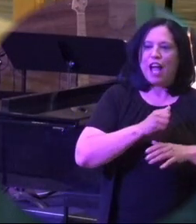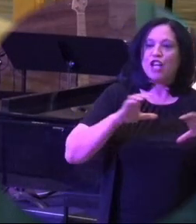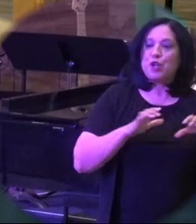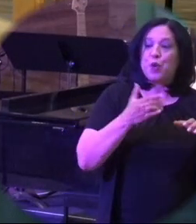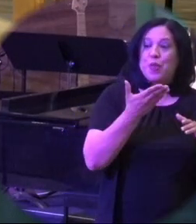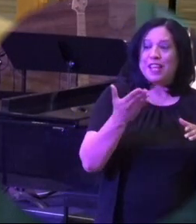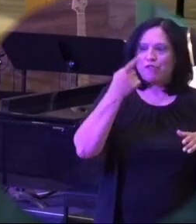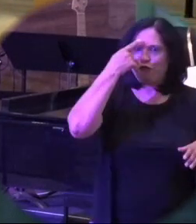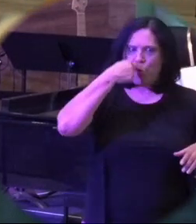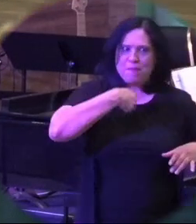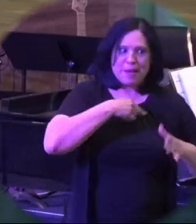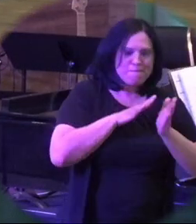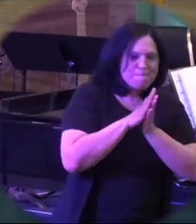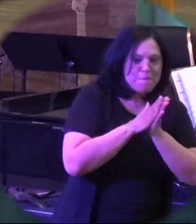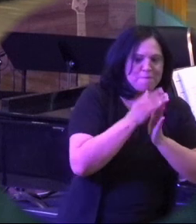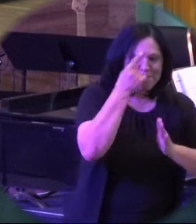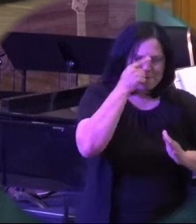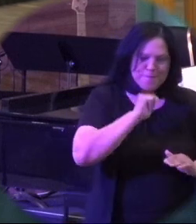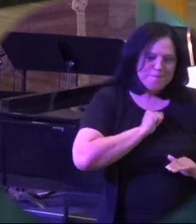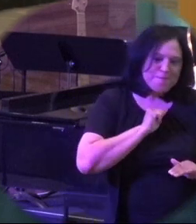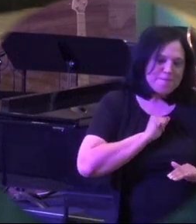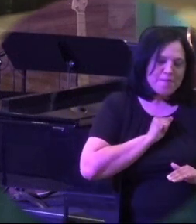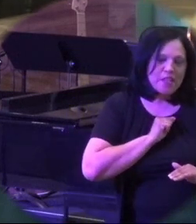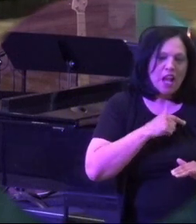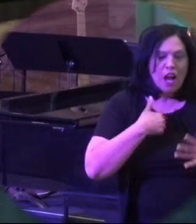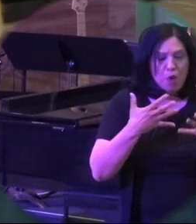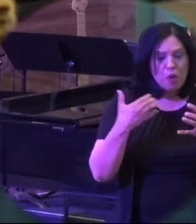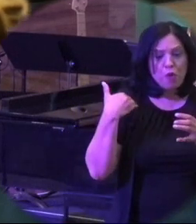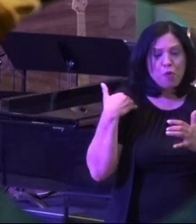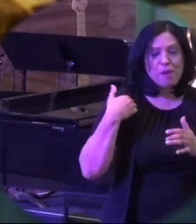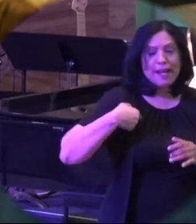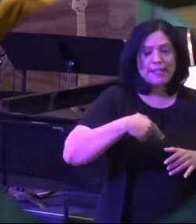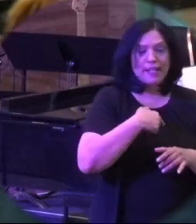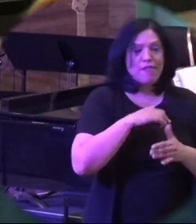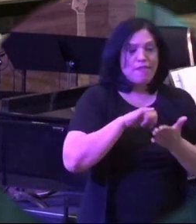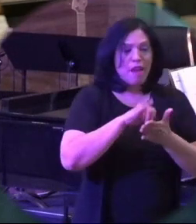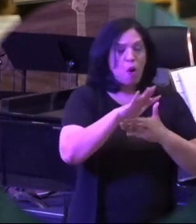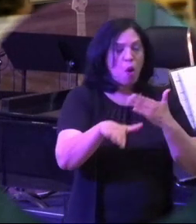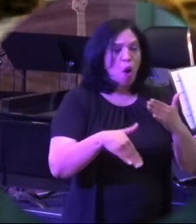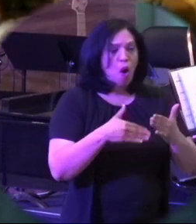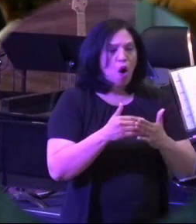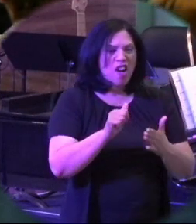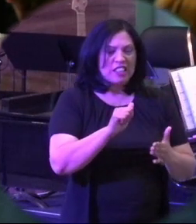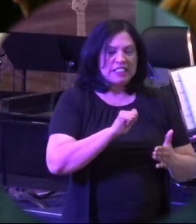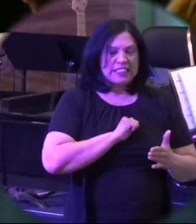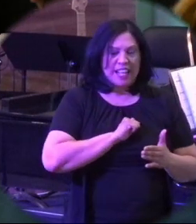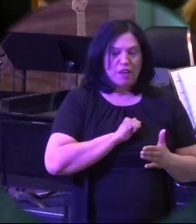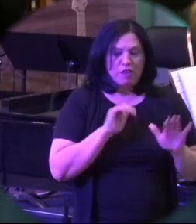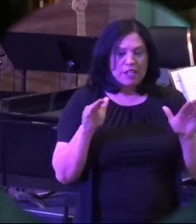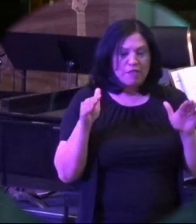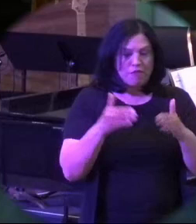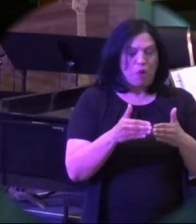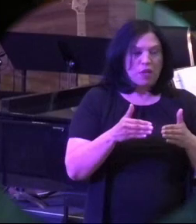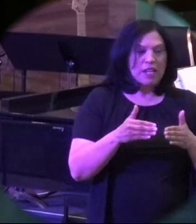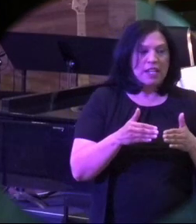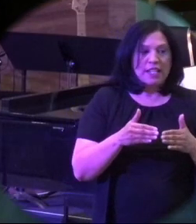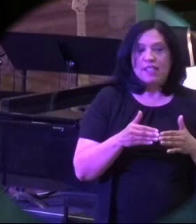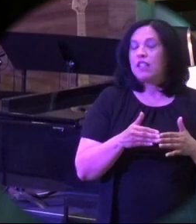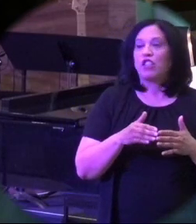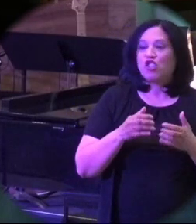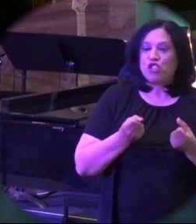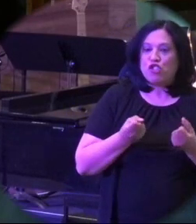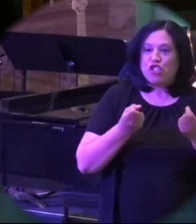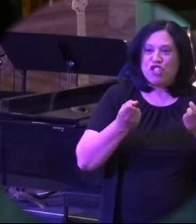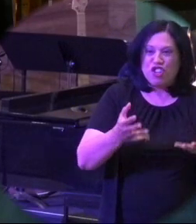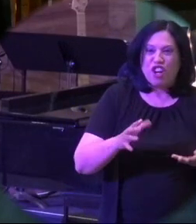to remind us today from the Tower of Babel that all self-centeredness wreaks havoc in marriages. It sucks